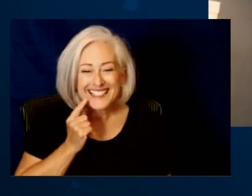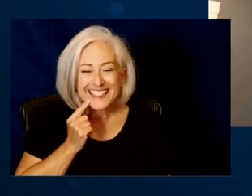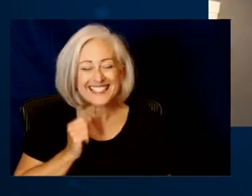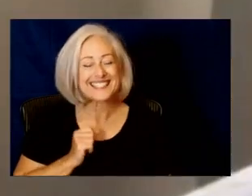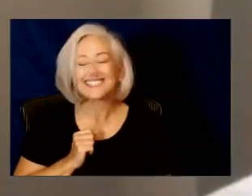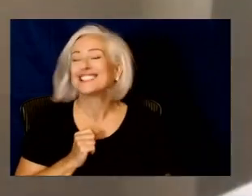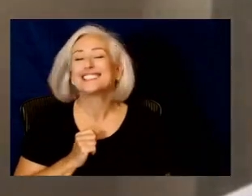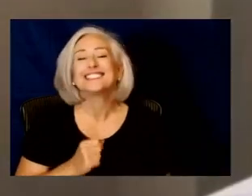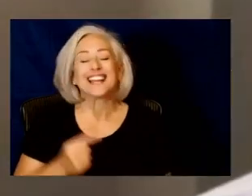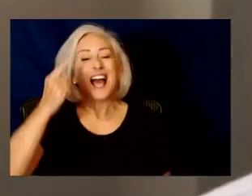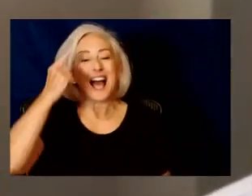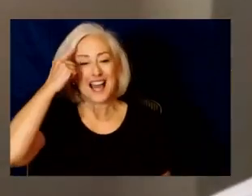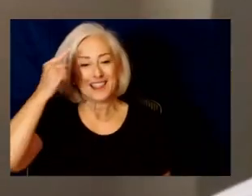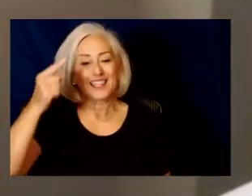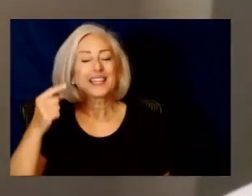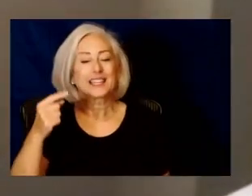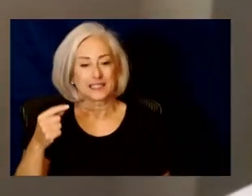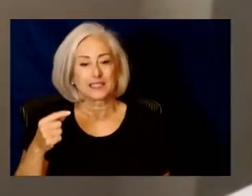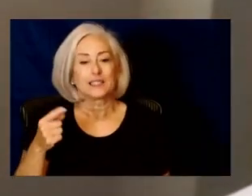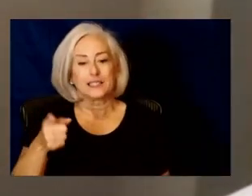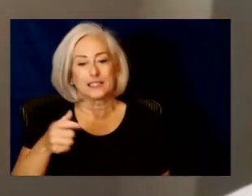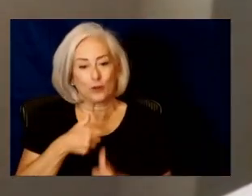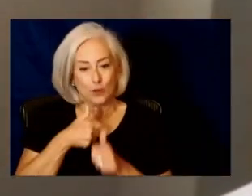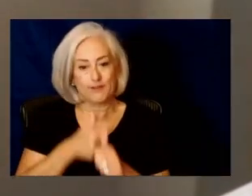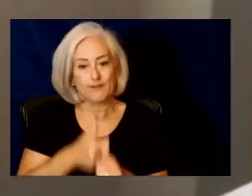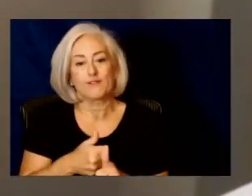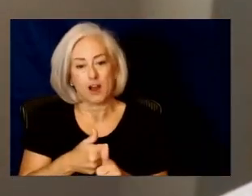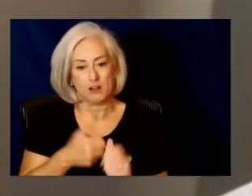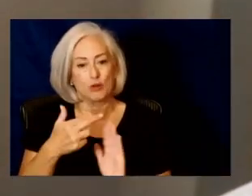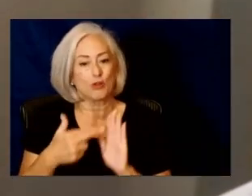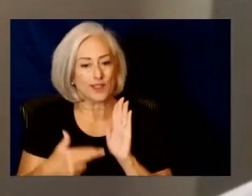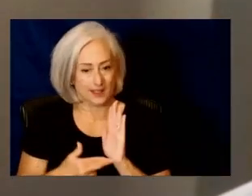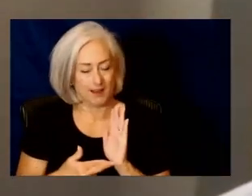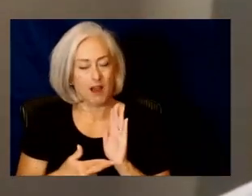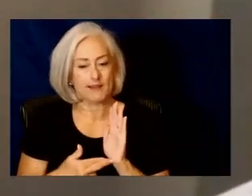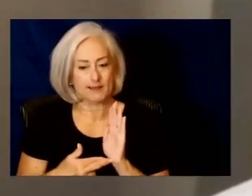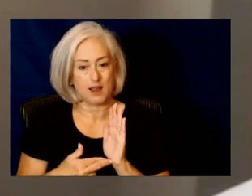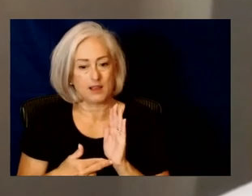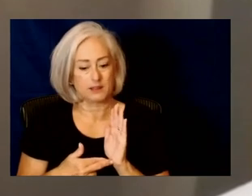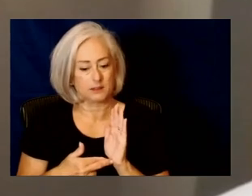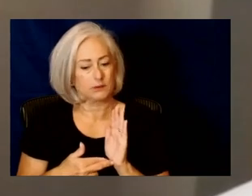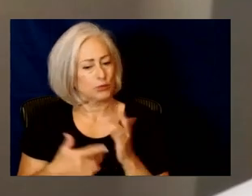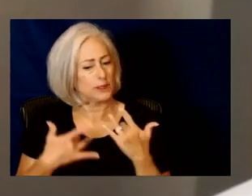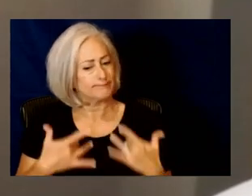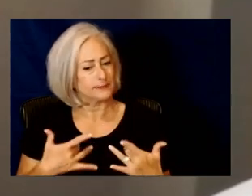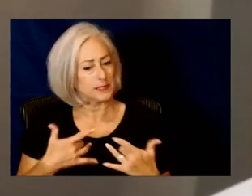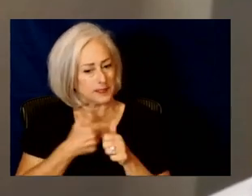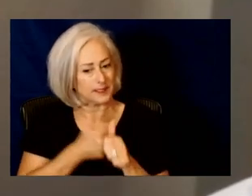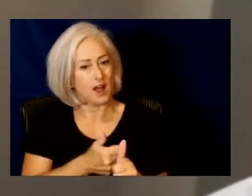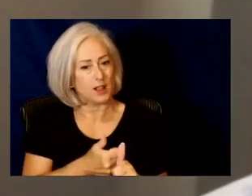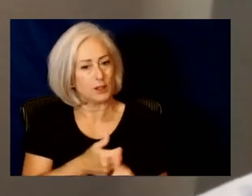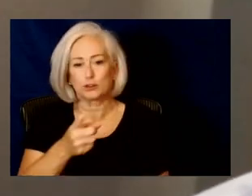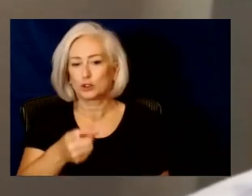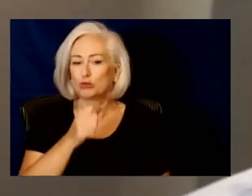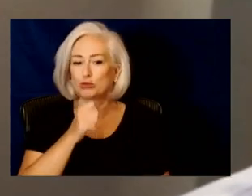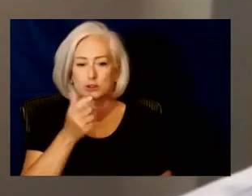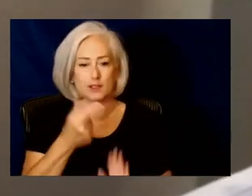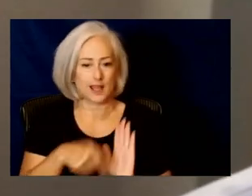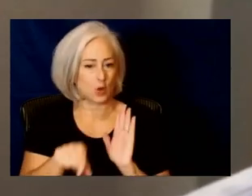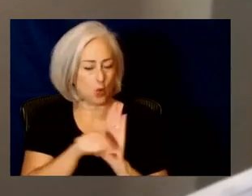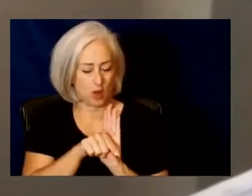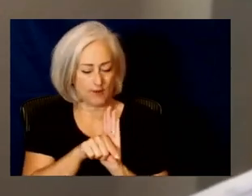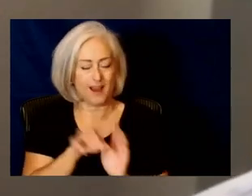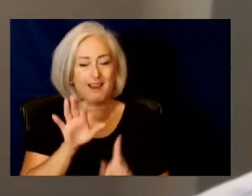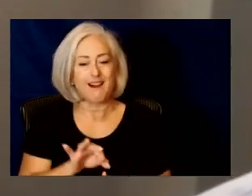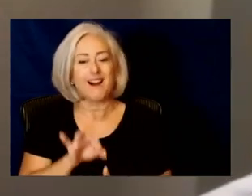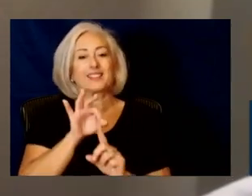I think, you know, if we were to adhere to the guidelines, which we generally recommend doing, you would not qualify unless we